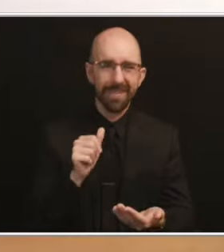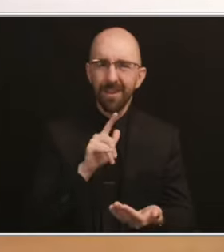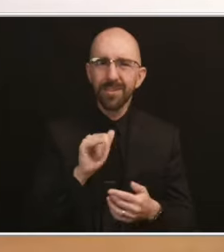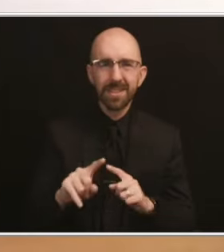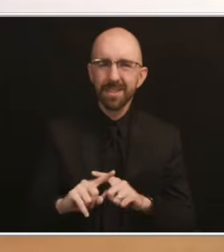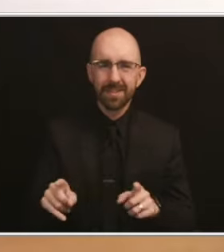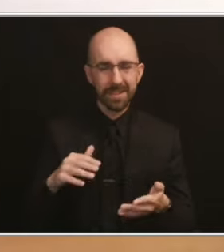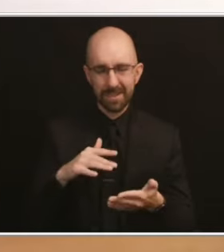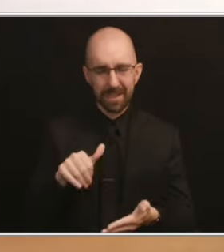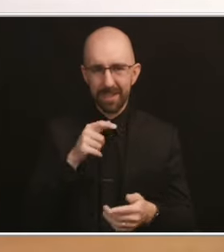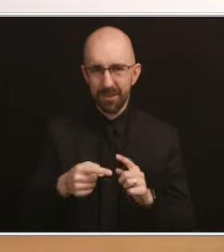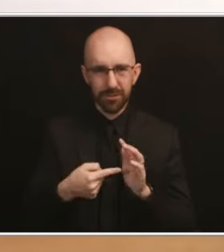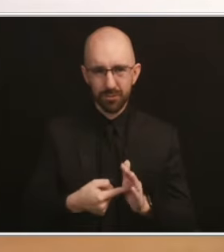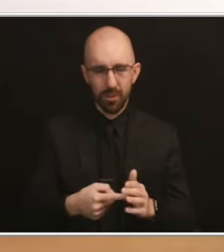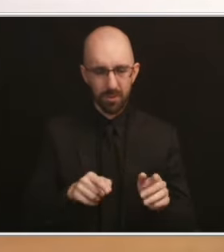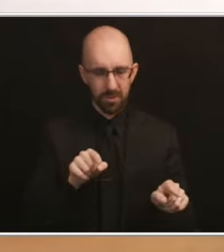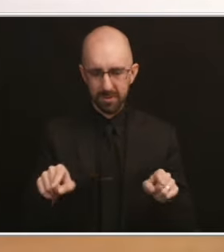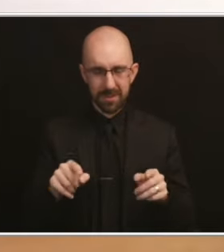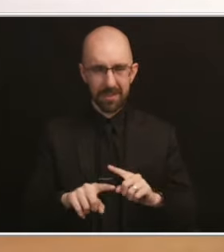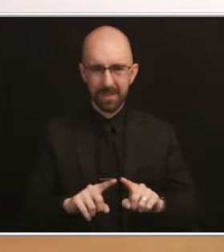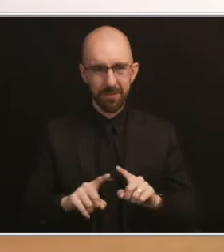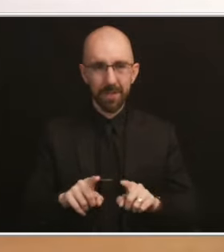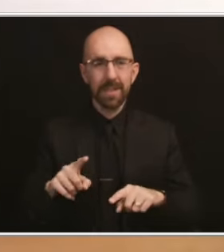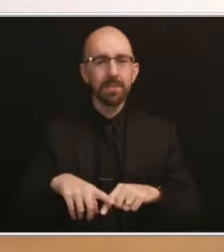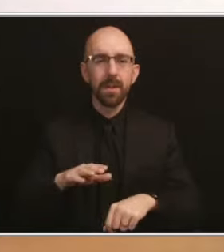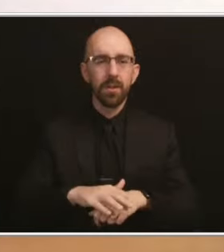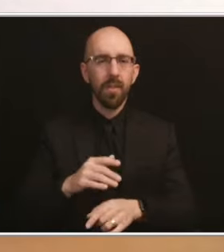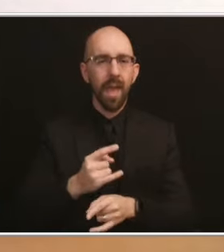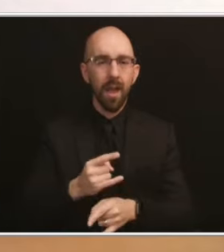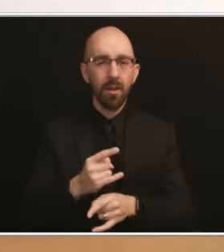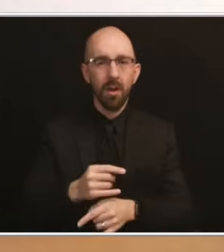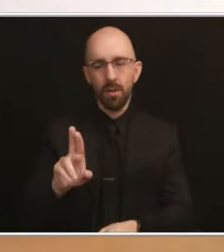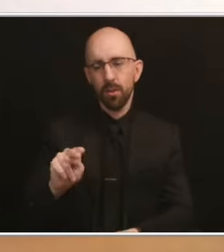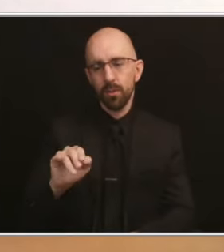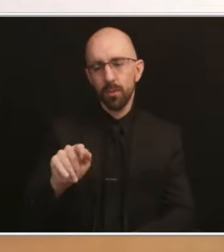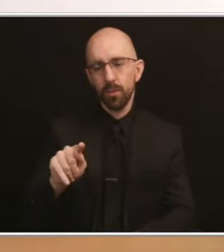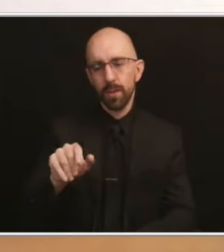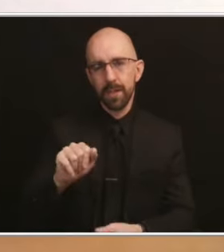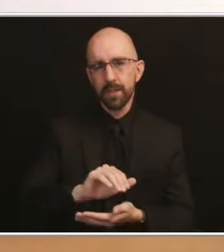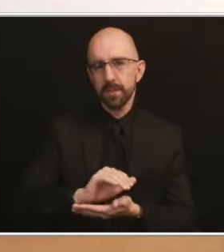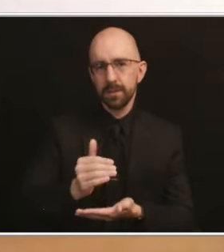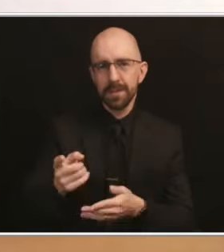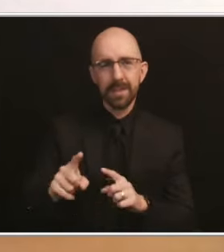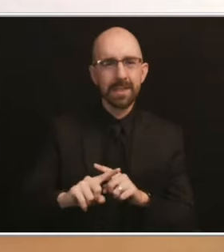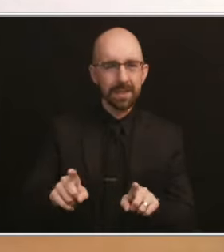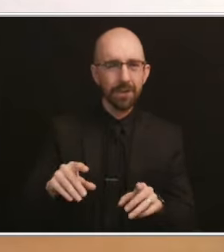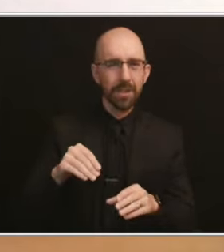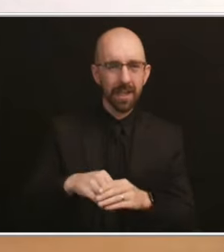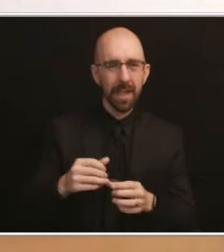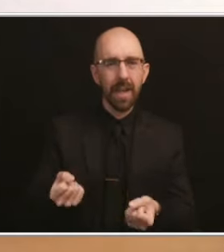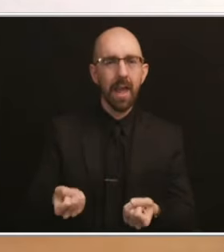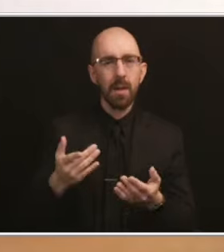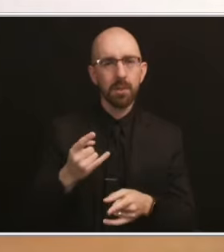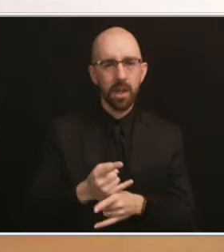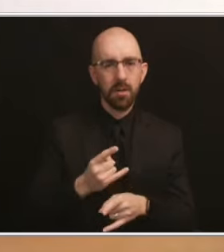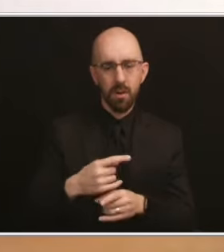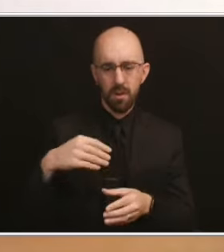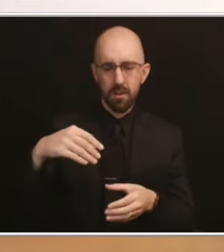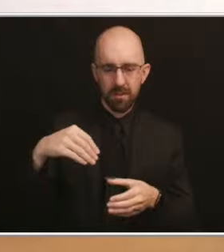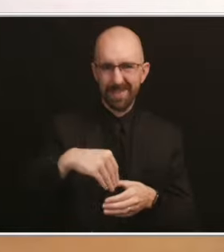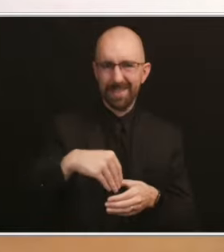didn't really show a difference. It all depends on the alcohol units, and they differ in how much alcohol they